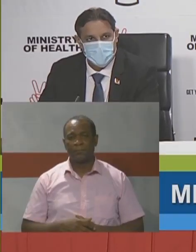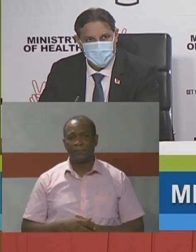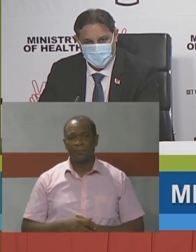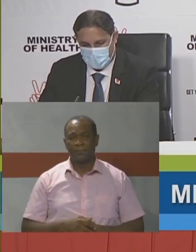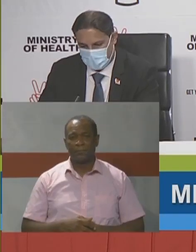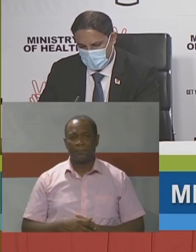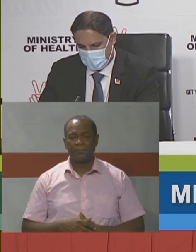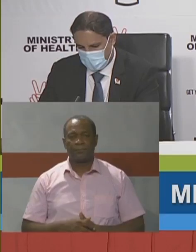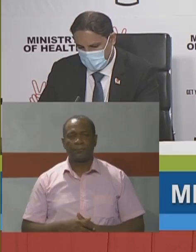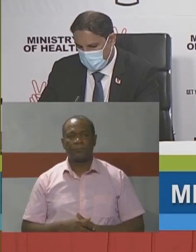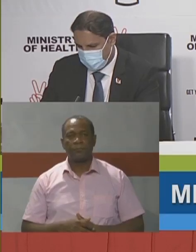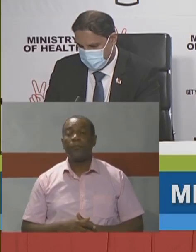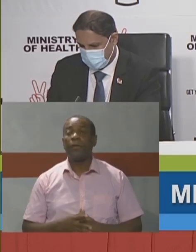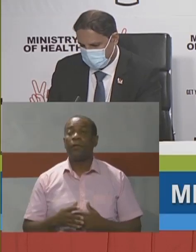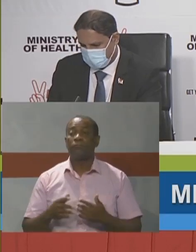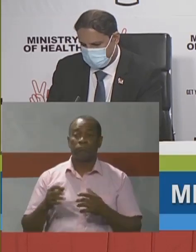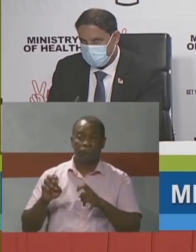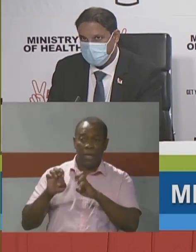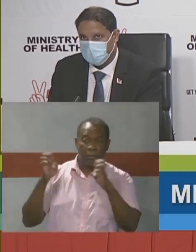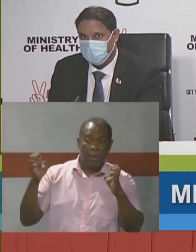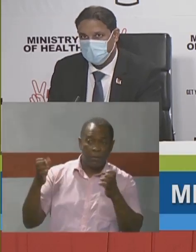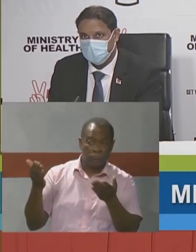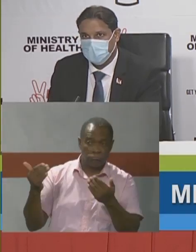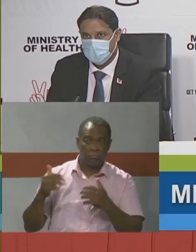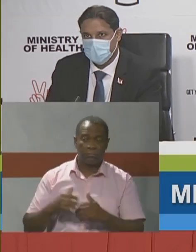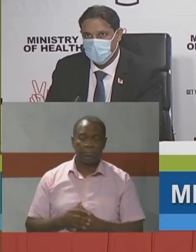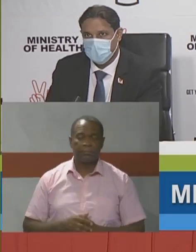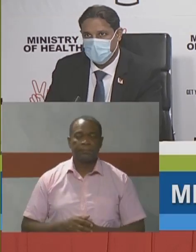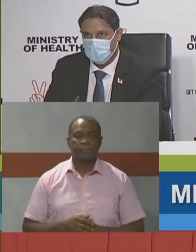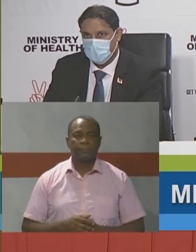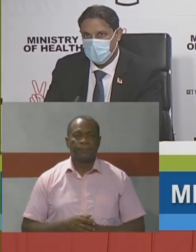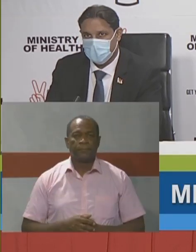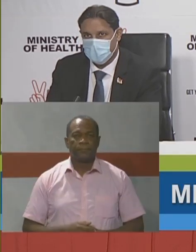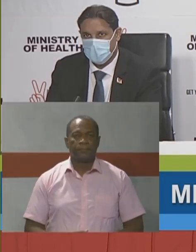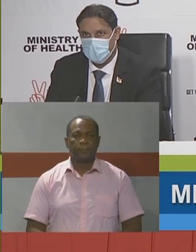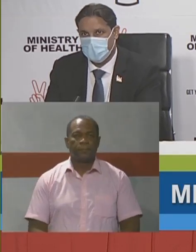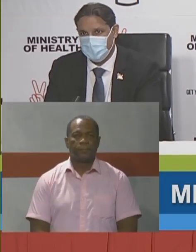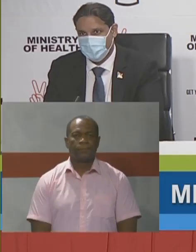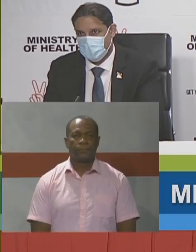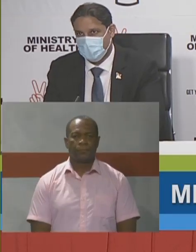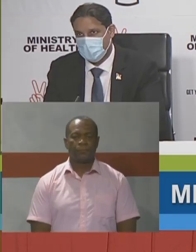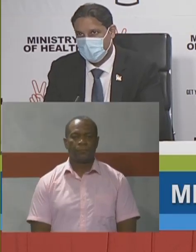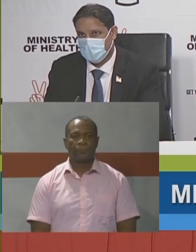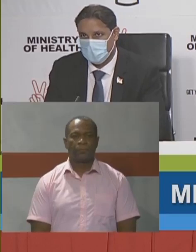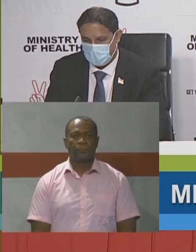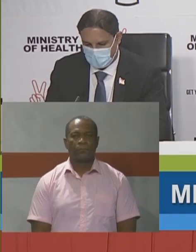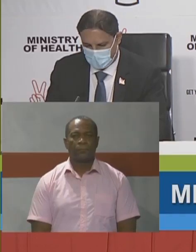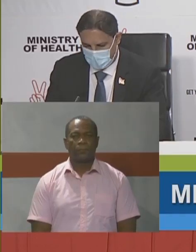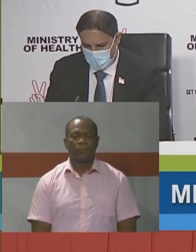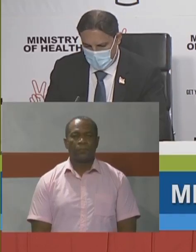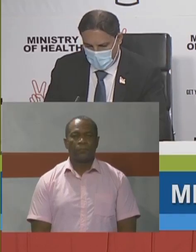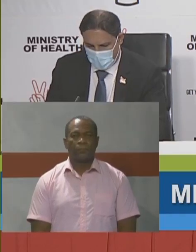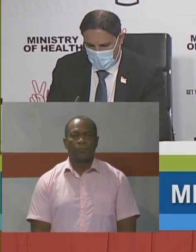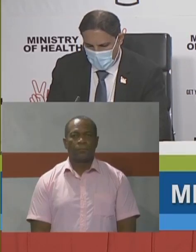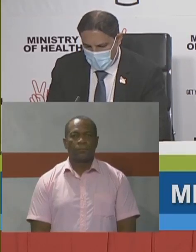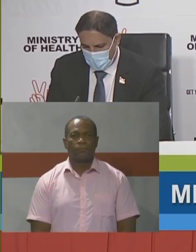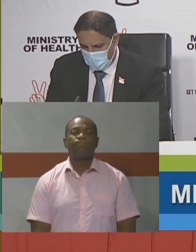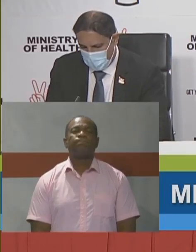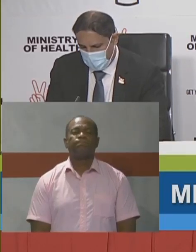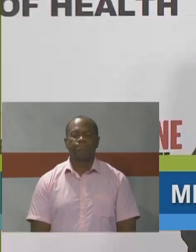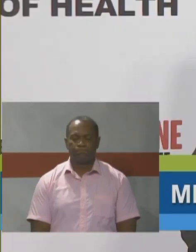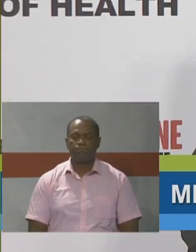With that, we go to the Express. Ms. Hunt, good morning. Good morning, Camille Hunt,